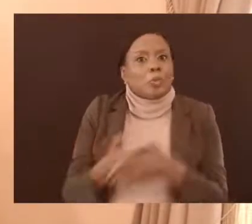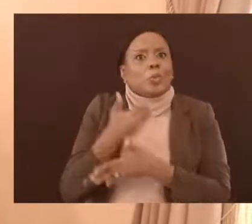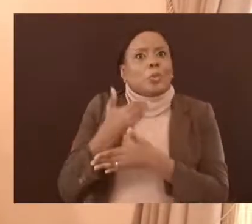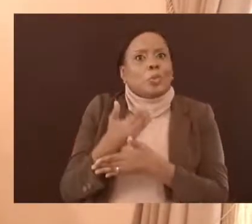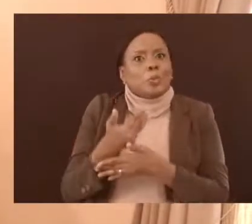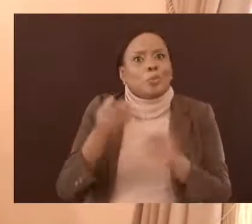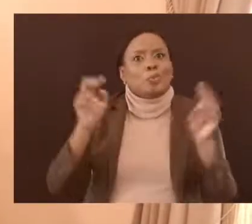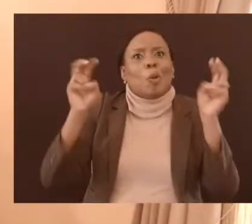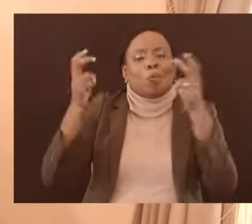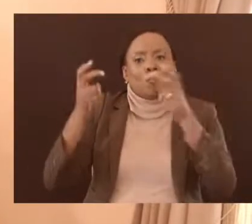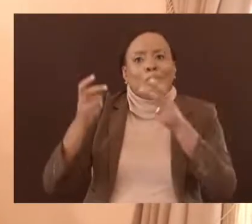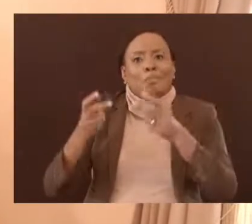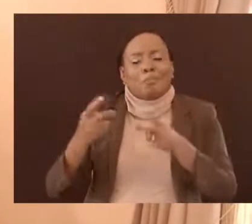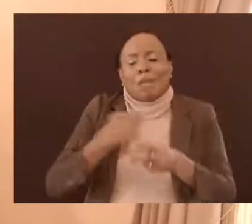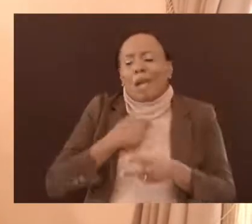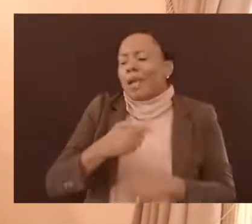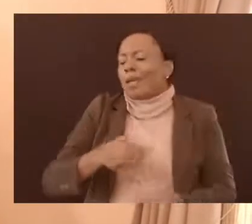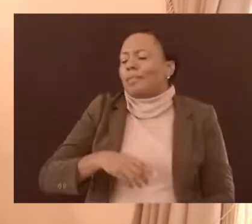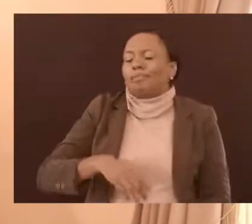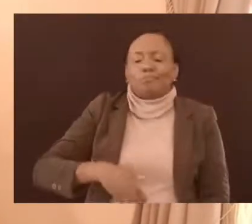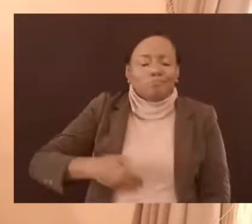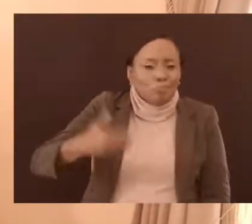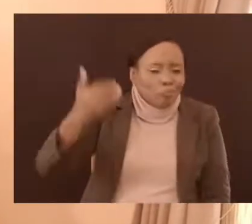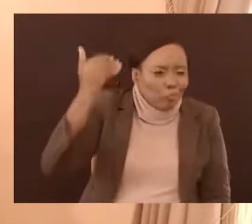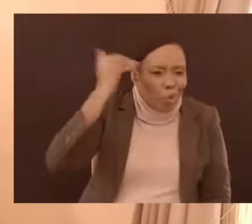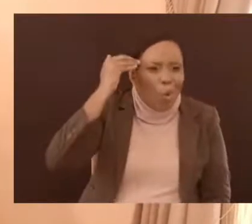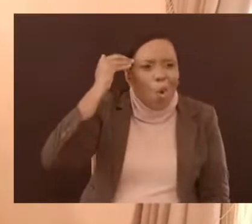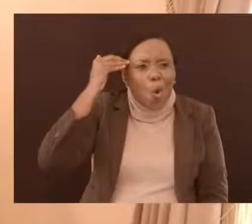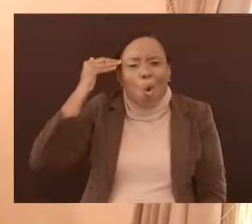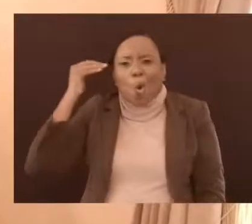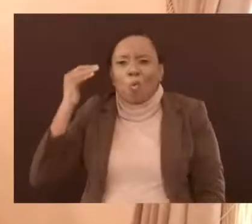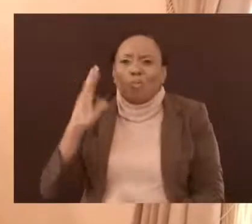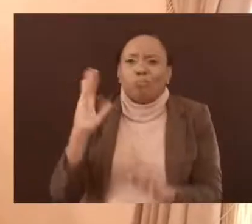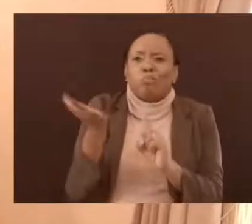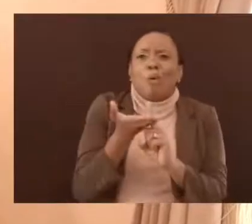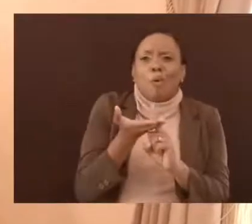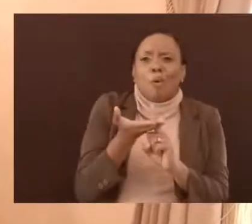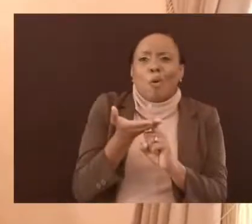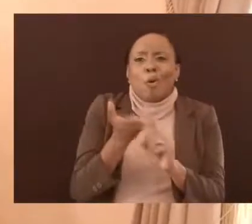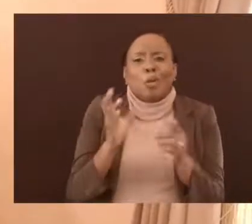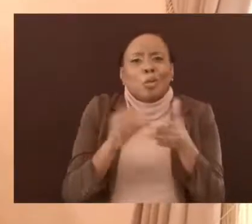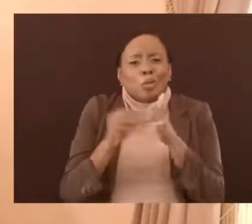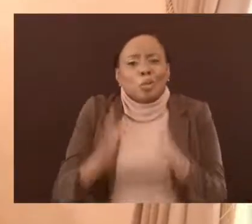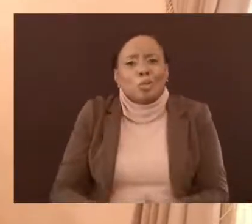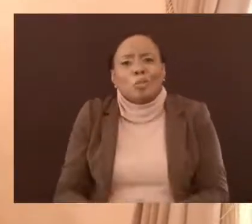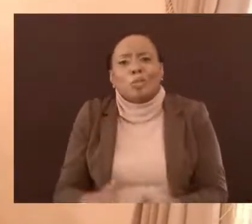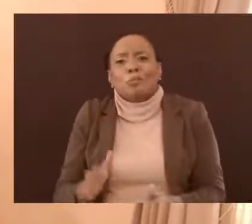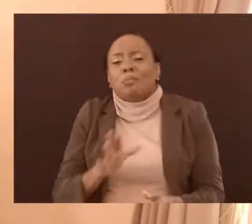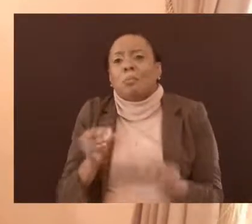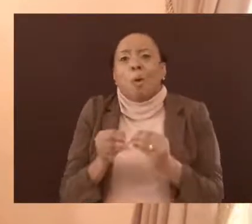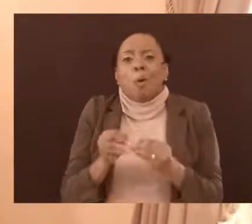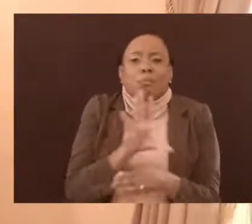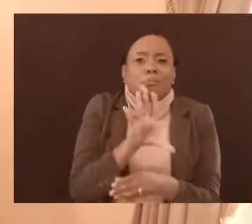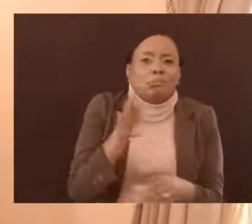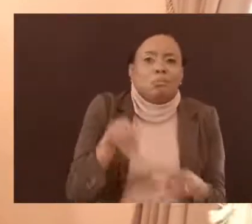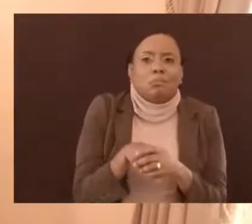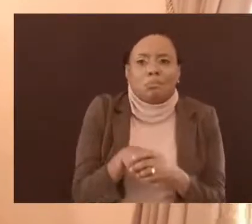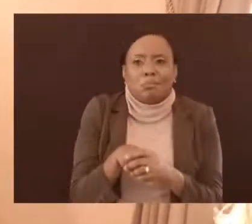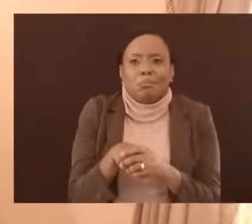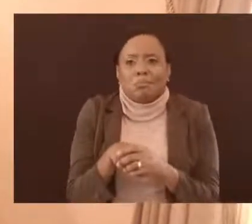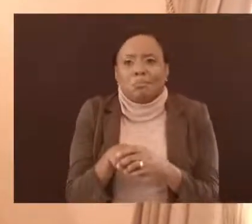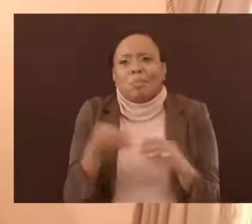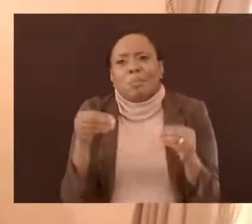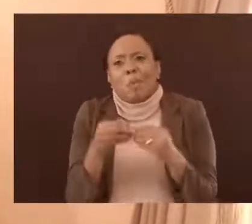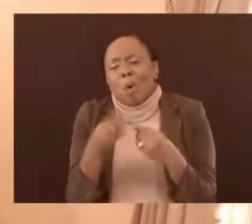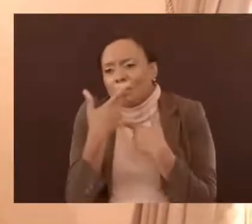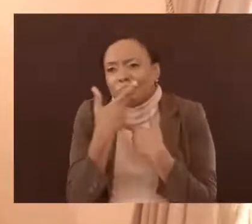I am convinced our children are going to become more engaged and we are going to see children showing much